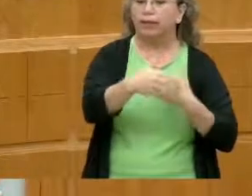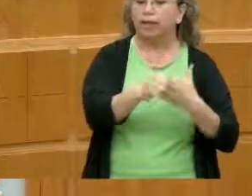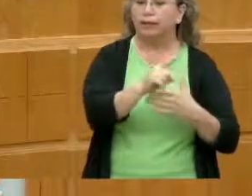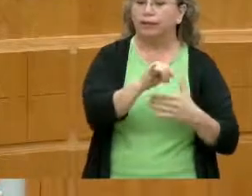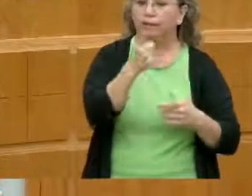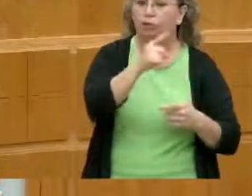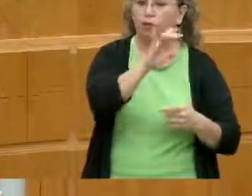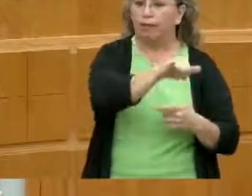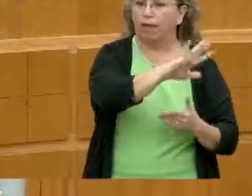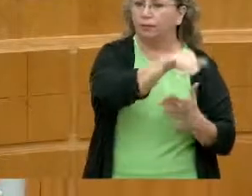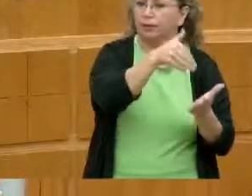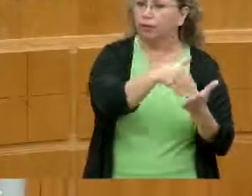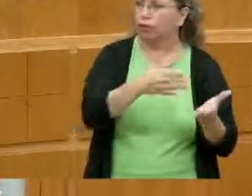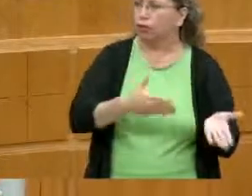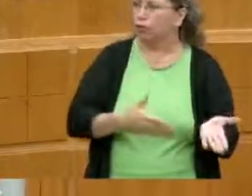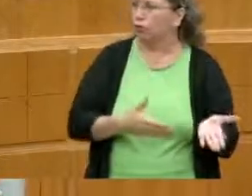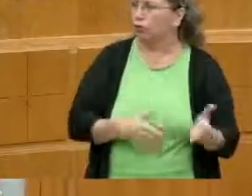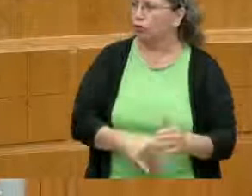that one.